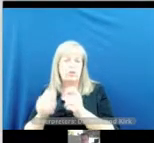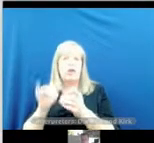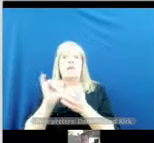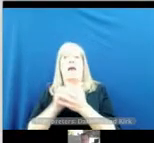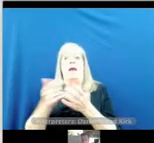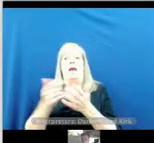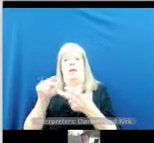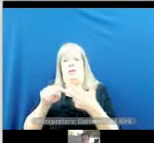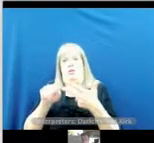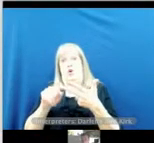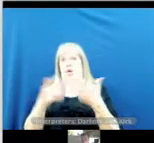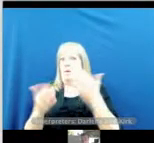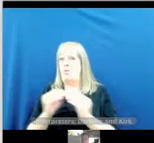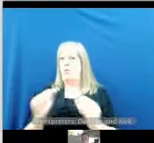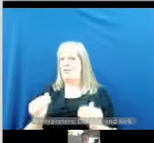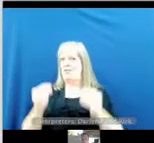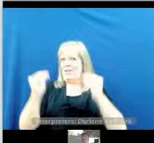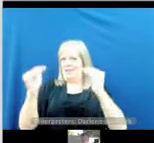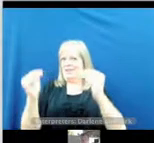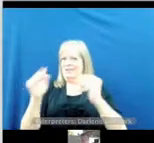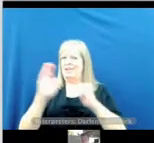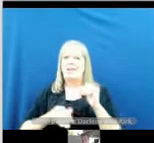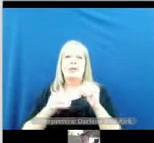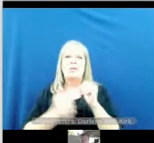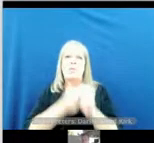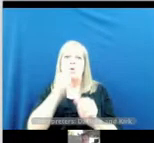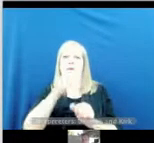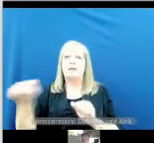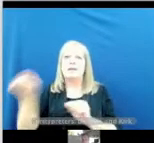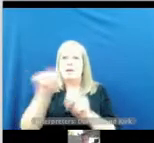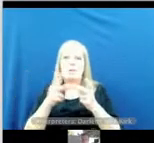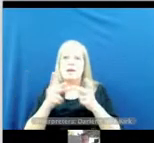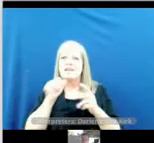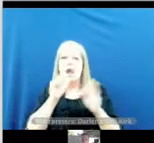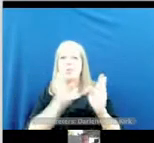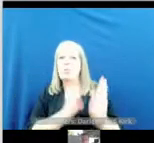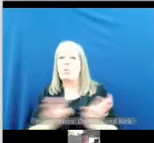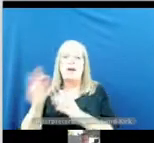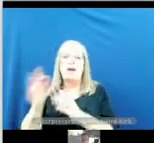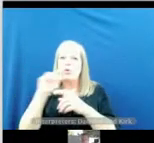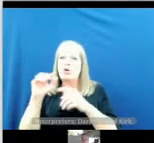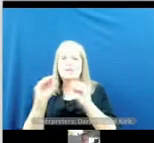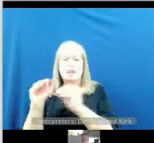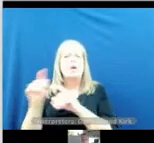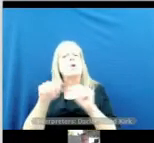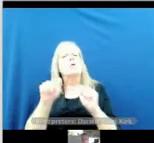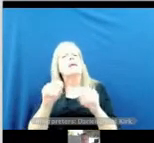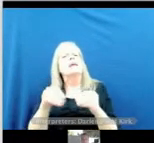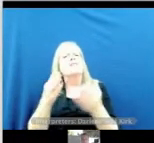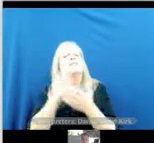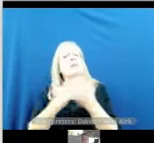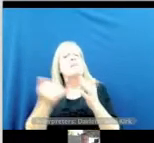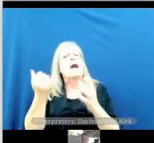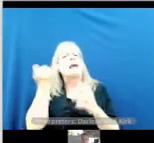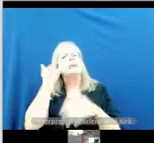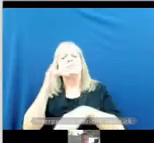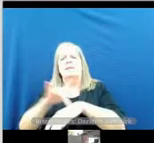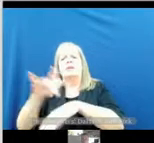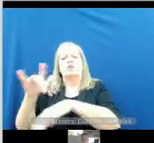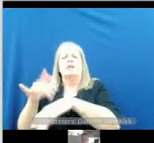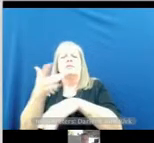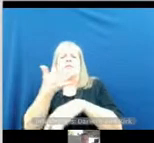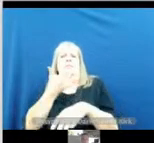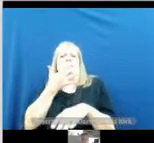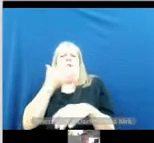to teach, but there are still ways to get that information across. And not that we expect every interpreter who